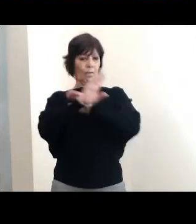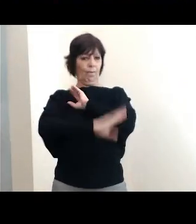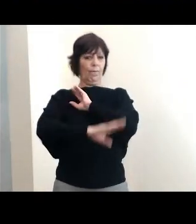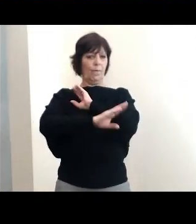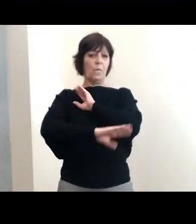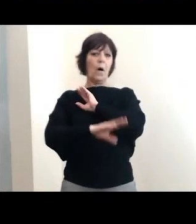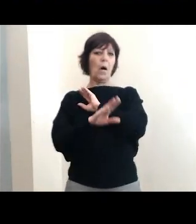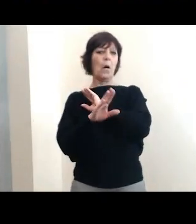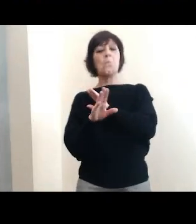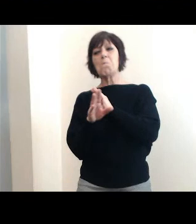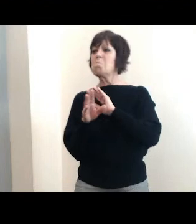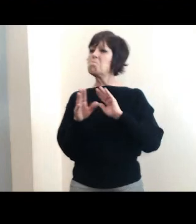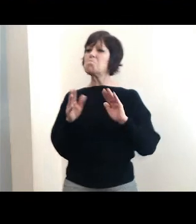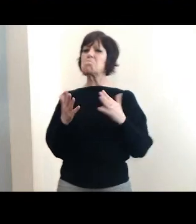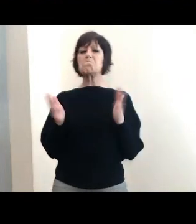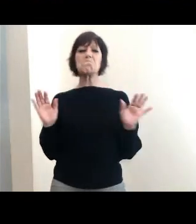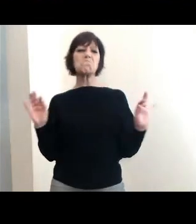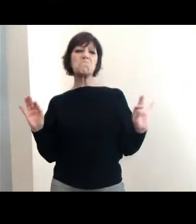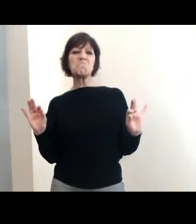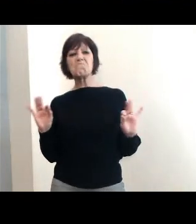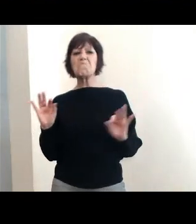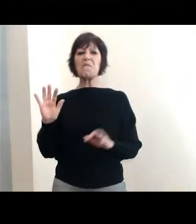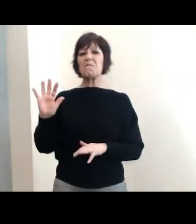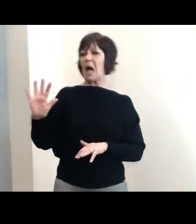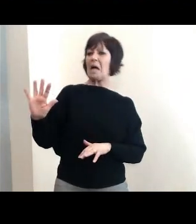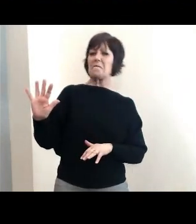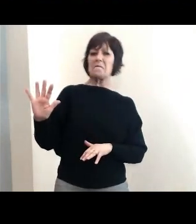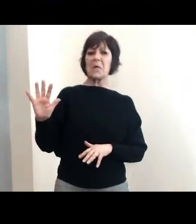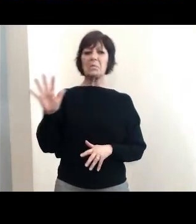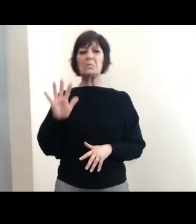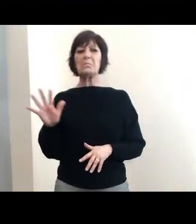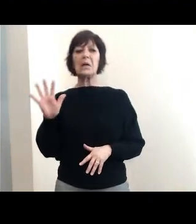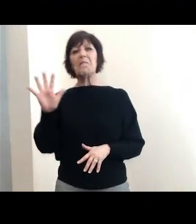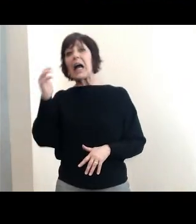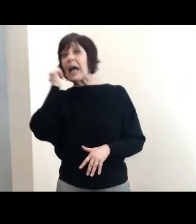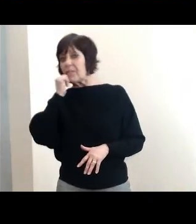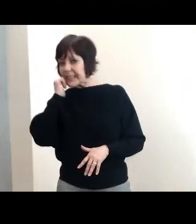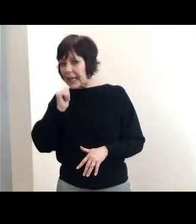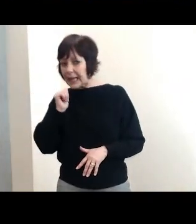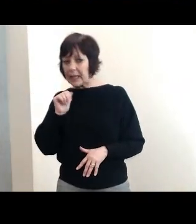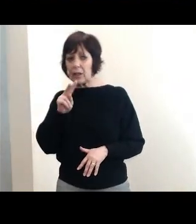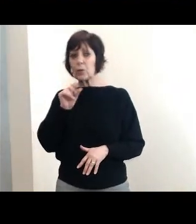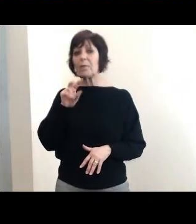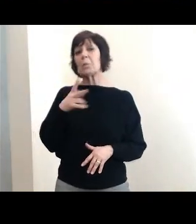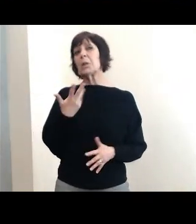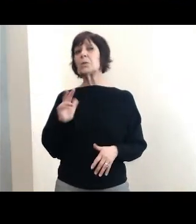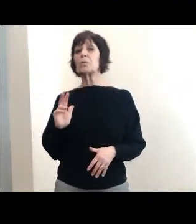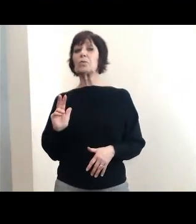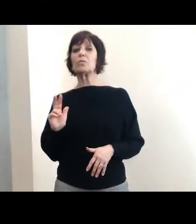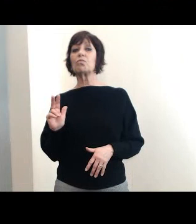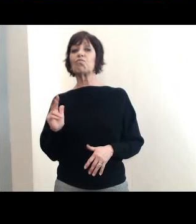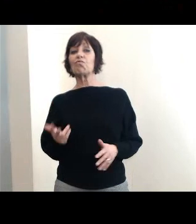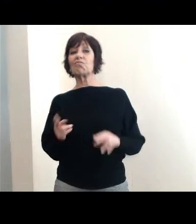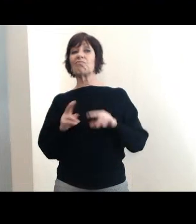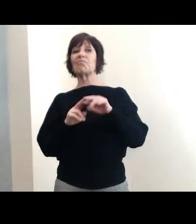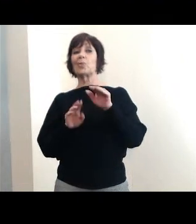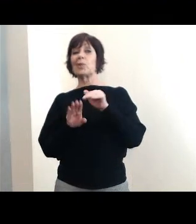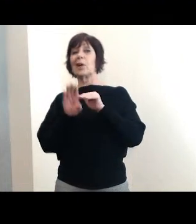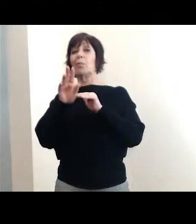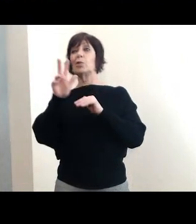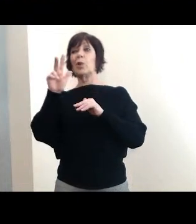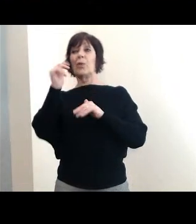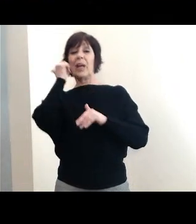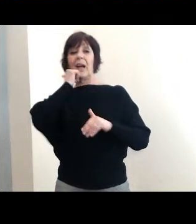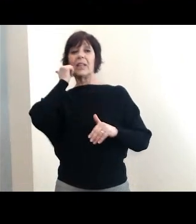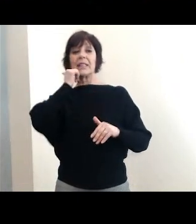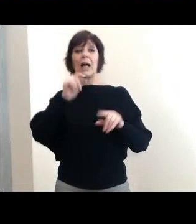a relatively manageable number. October, we only had about 5 a day. November, we only had about it raised to 23 a day,